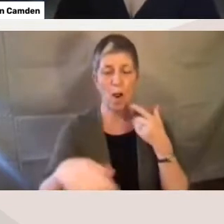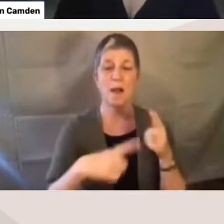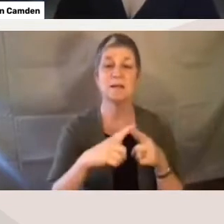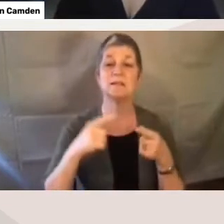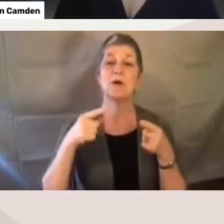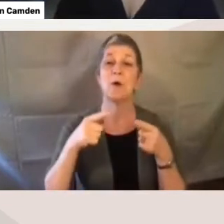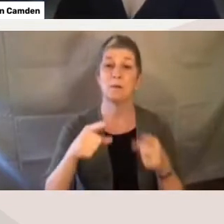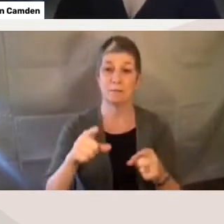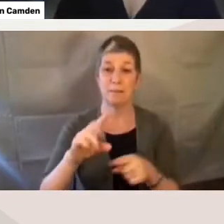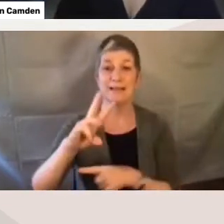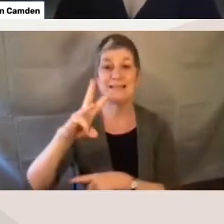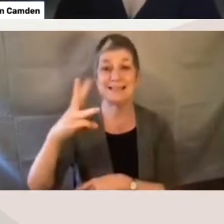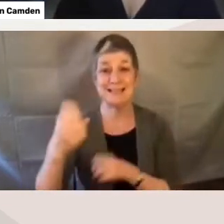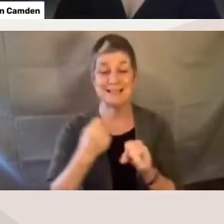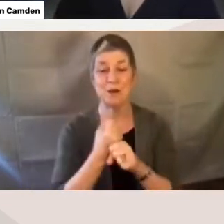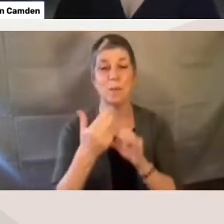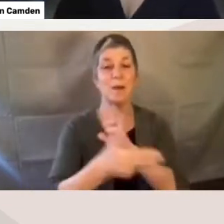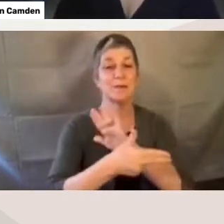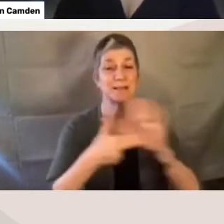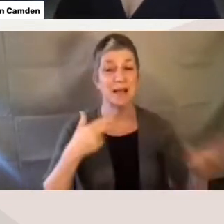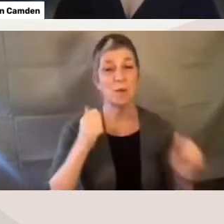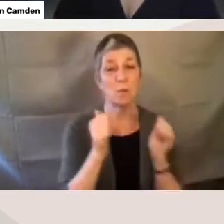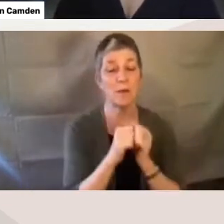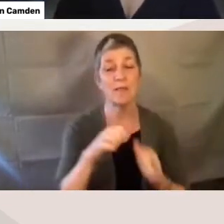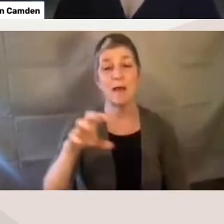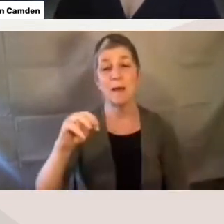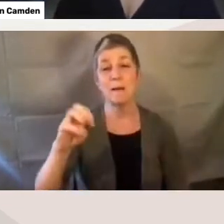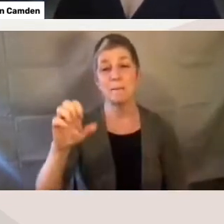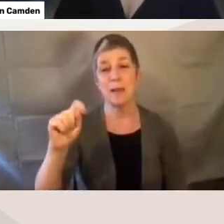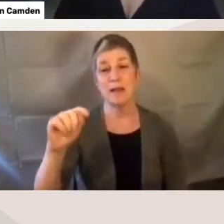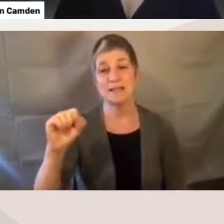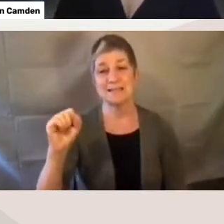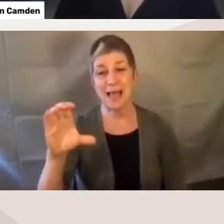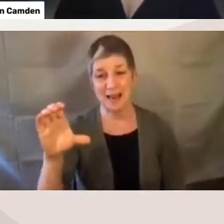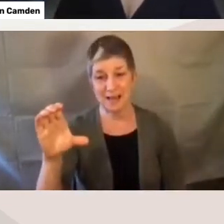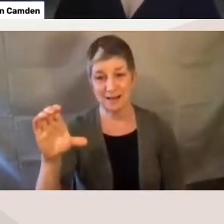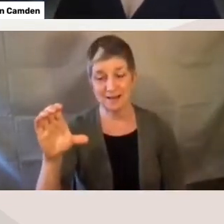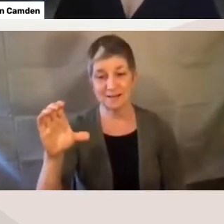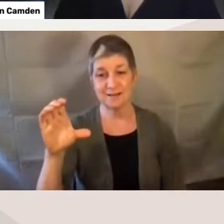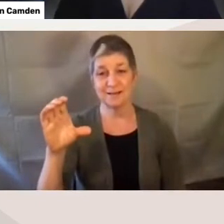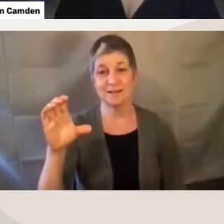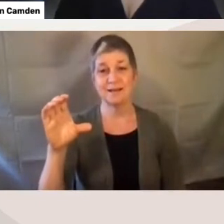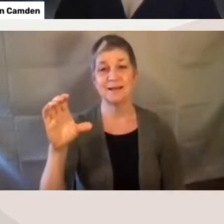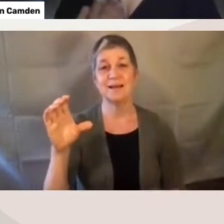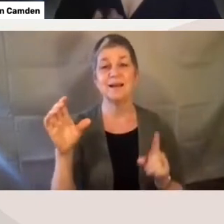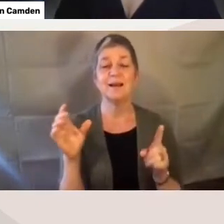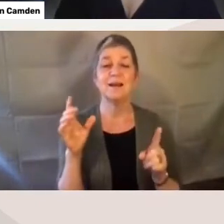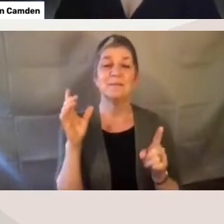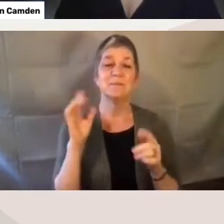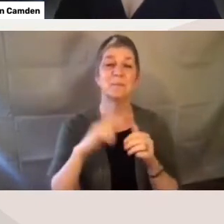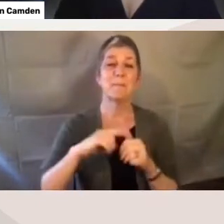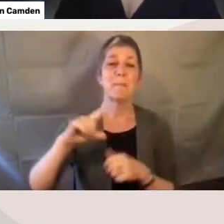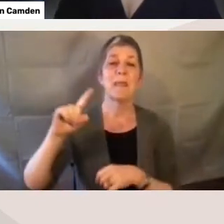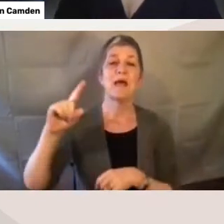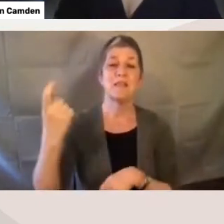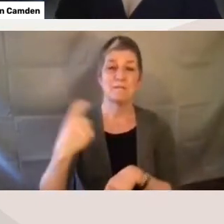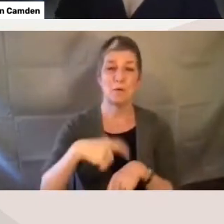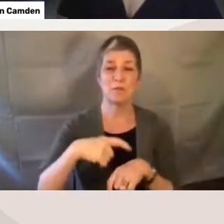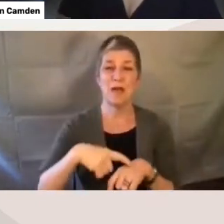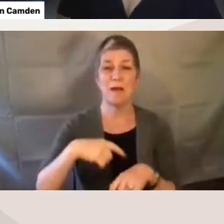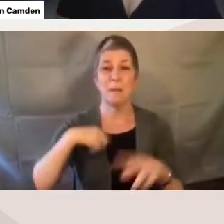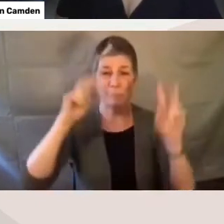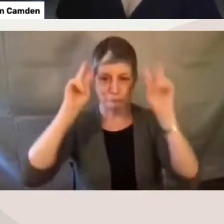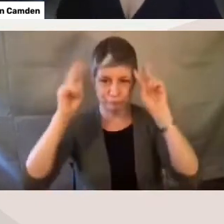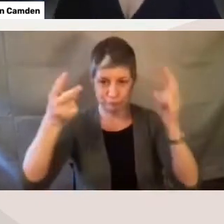year, when I was diagnosed metastatic, you think prepared. This is the 4th time I've lost my hair. I'm